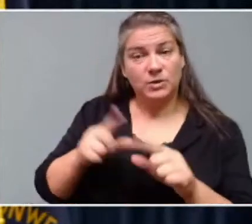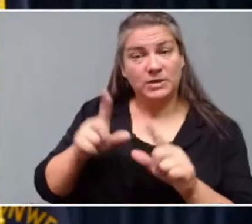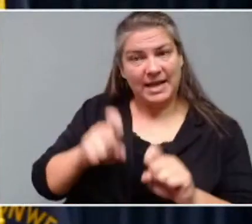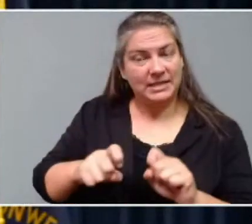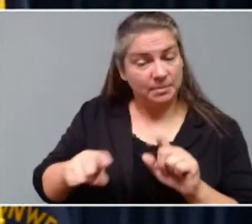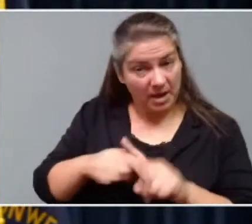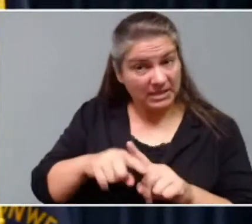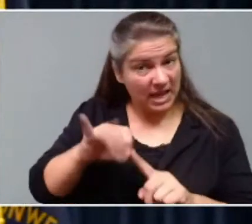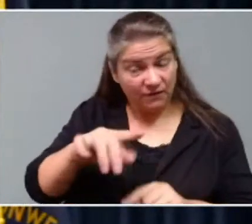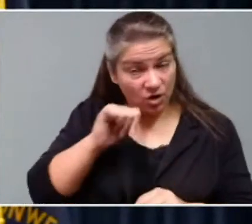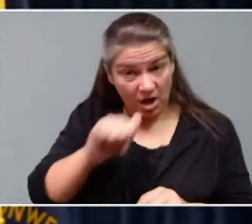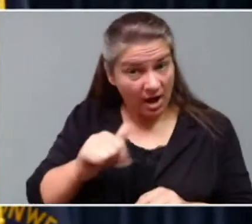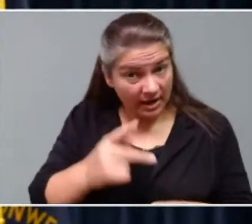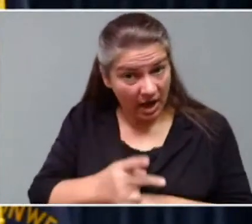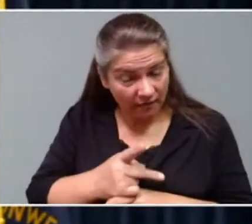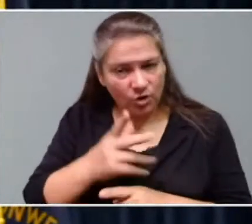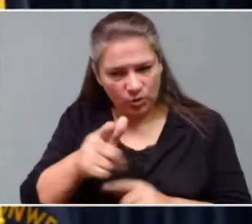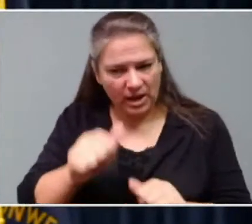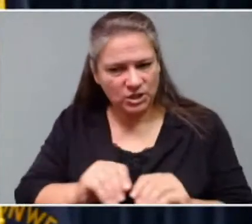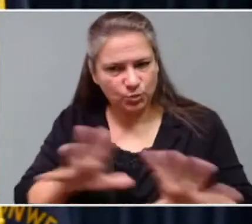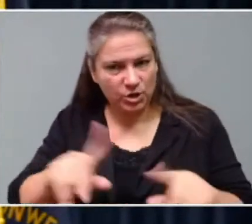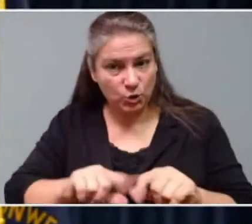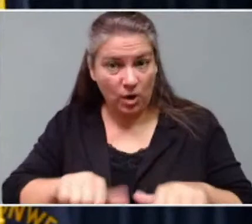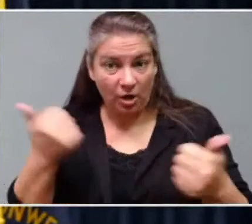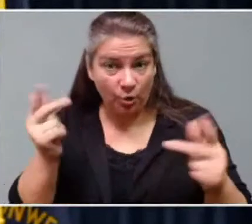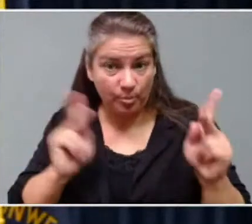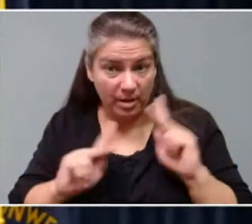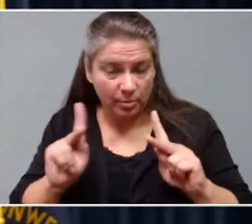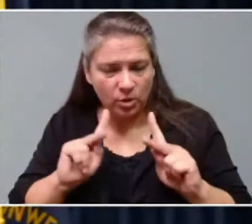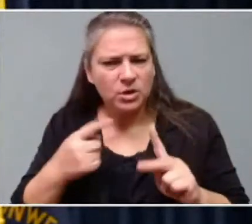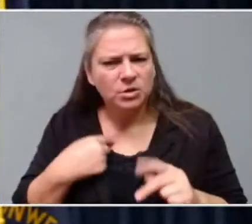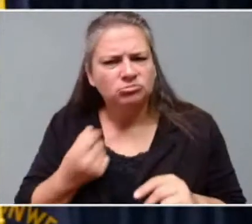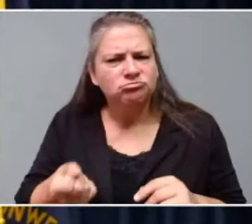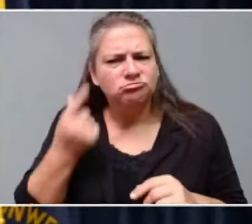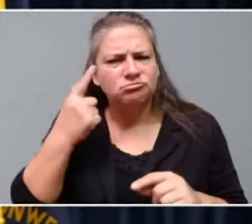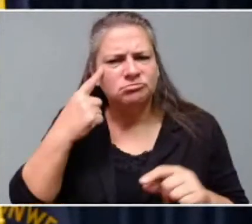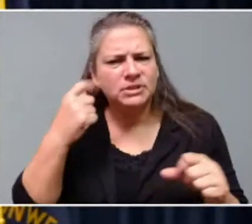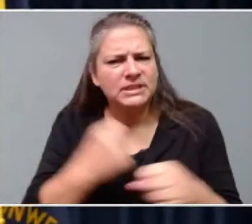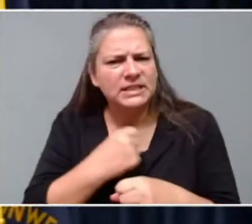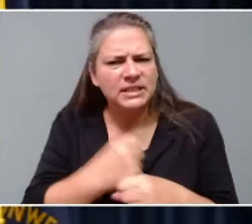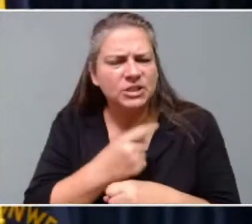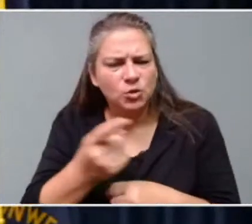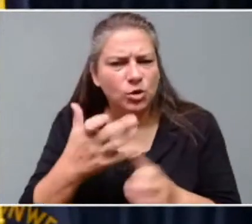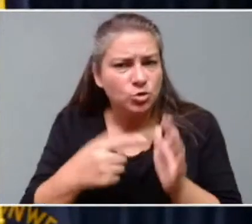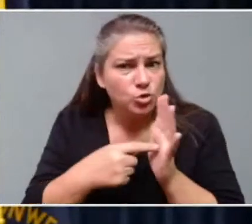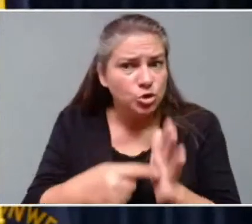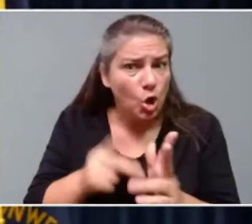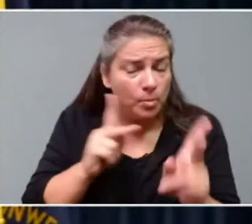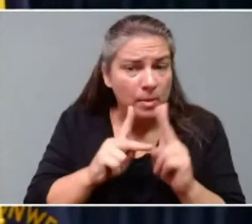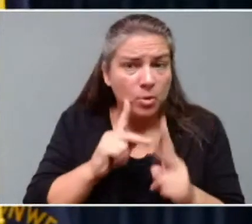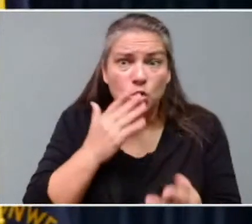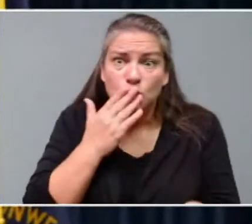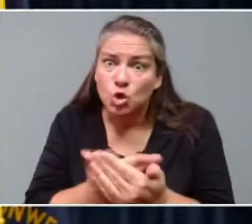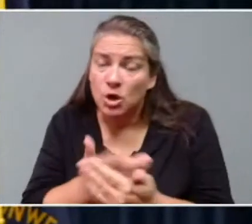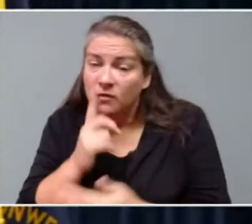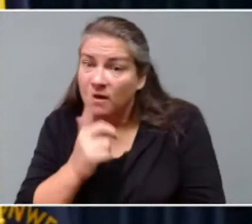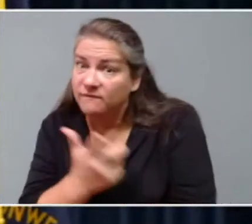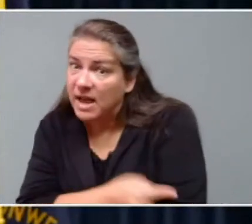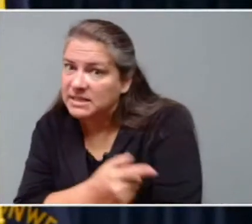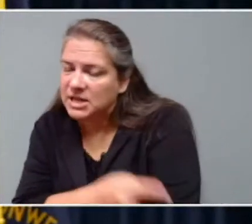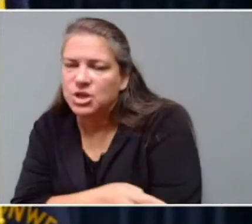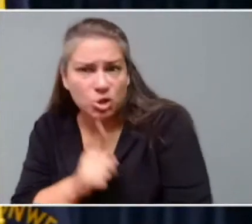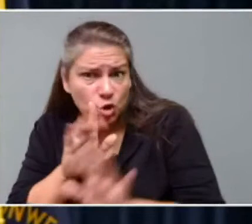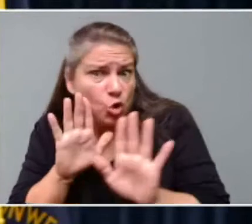and then to spread it to others. So I get these statistics in that you want to show people how good it is to be vaccinated, and it is great to